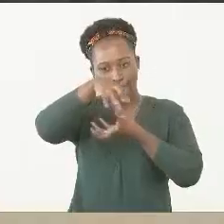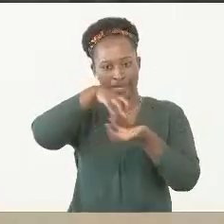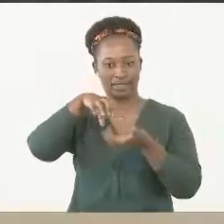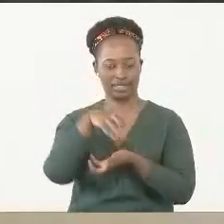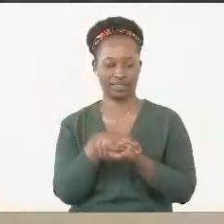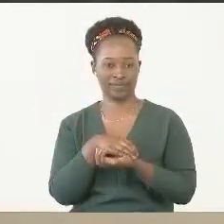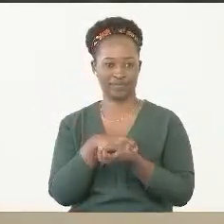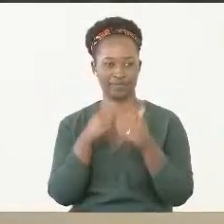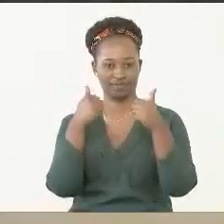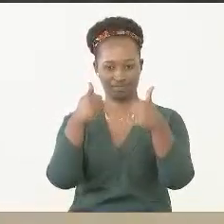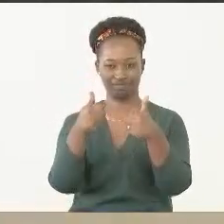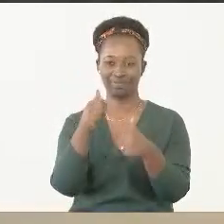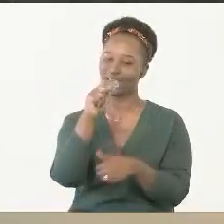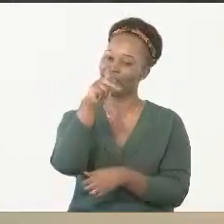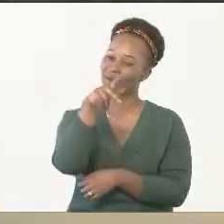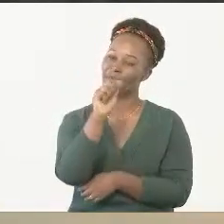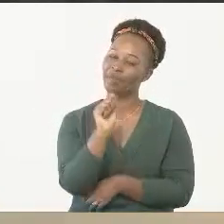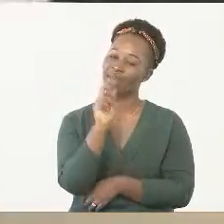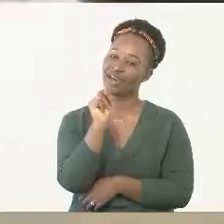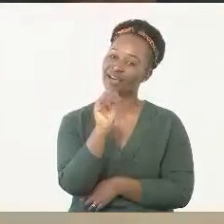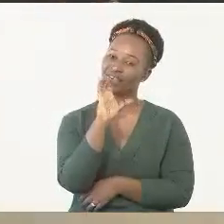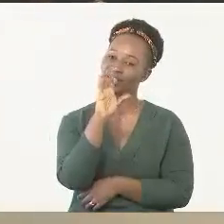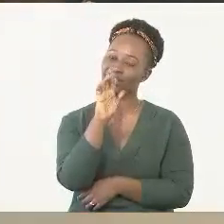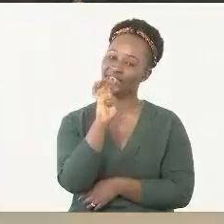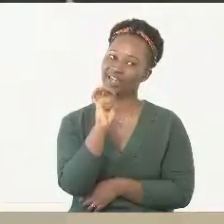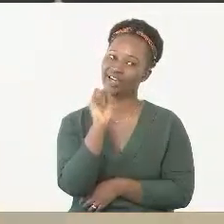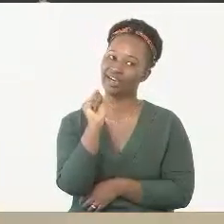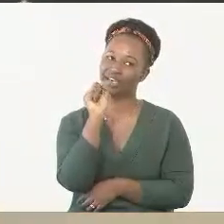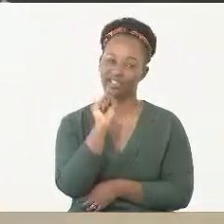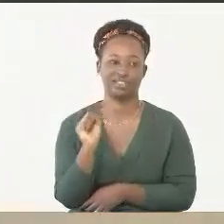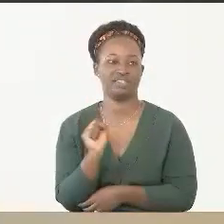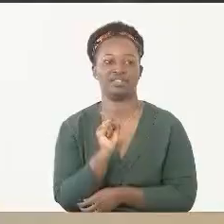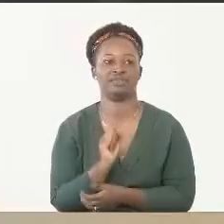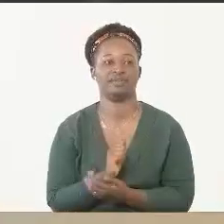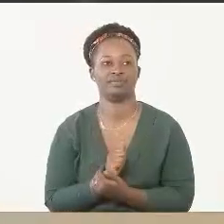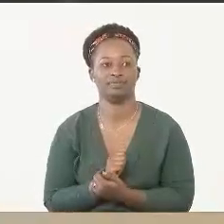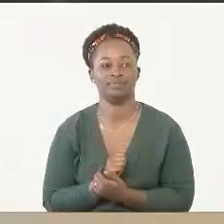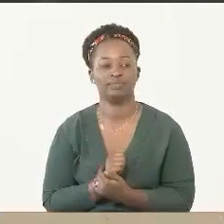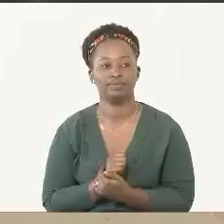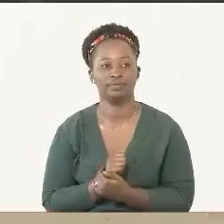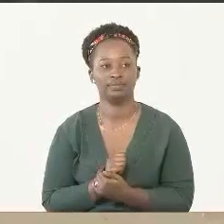Excellent. The pancreas. The pancreas is considered